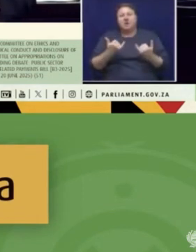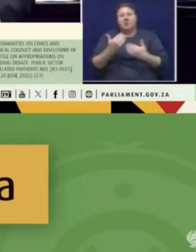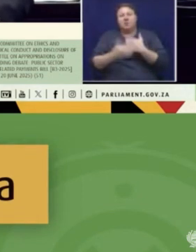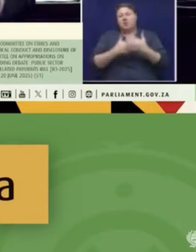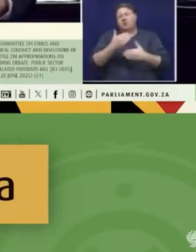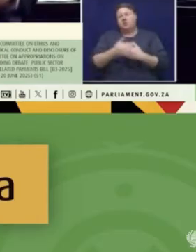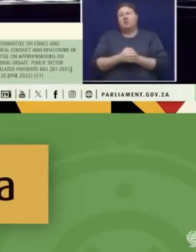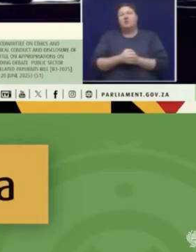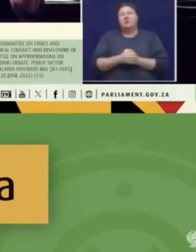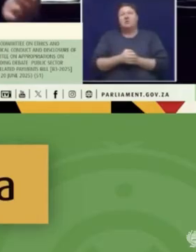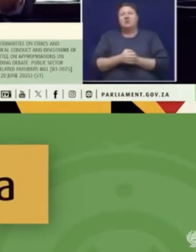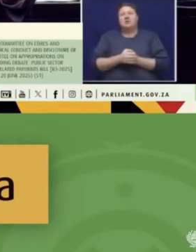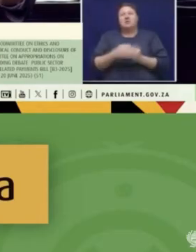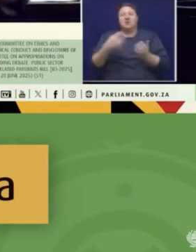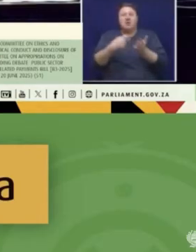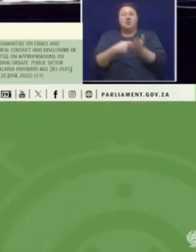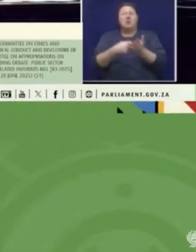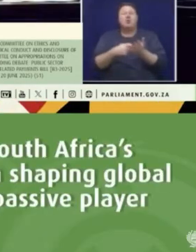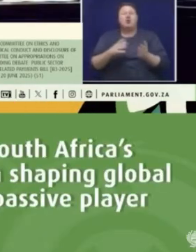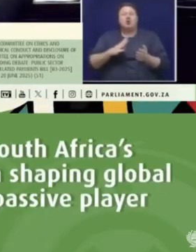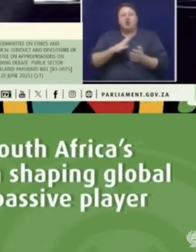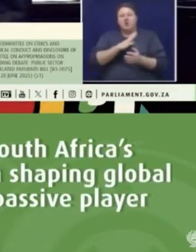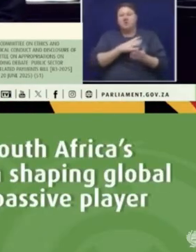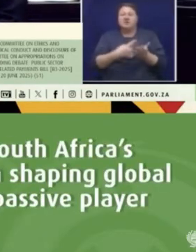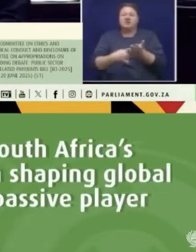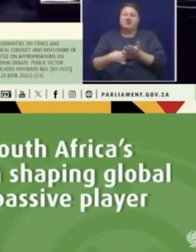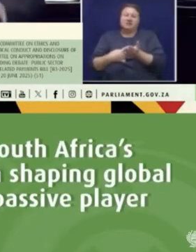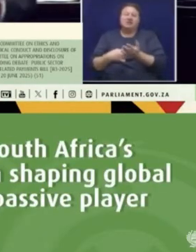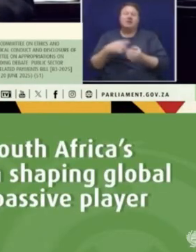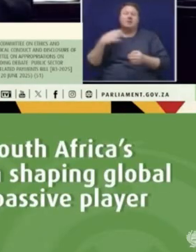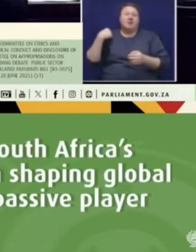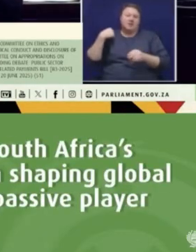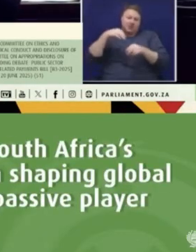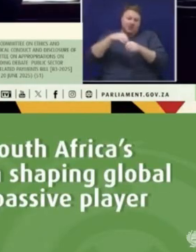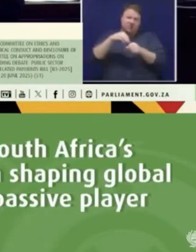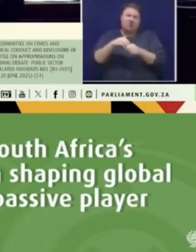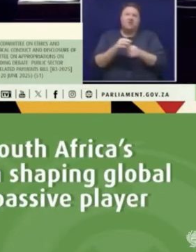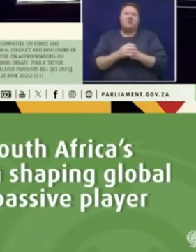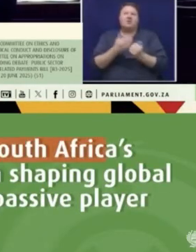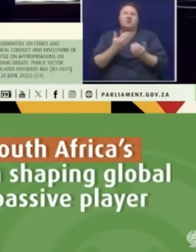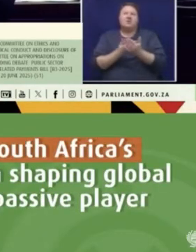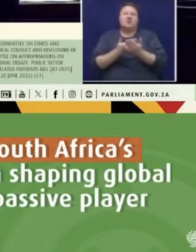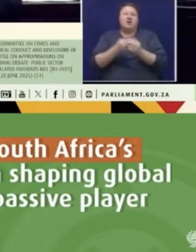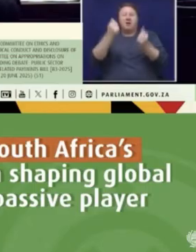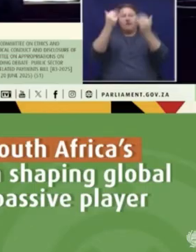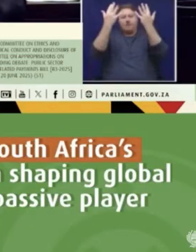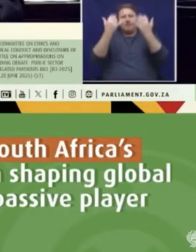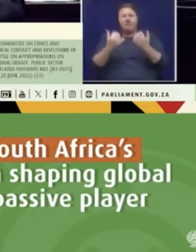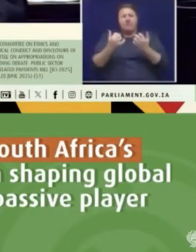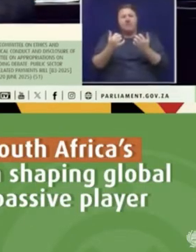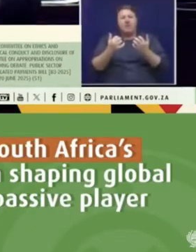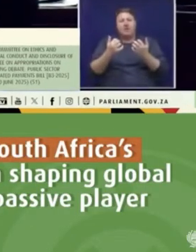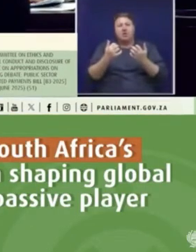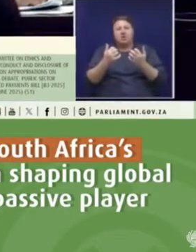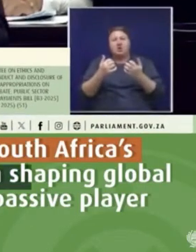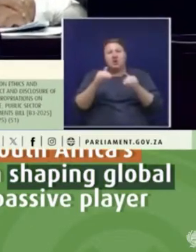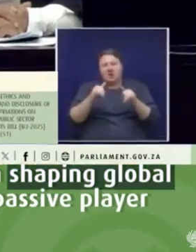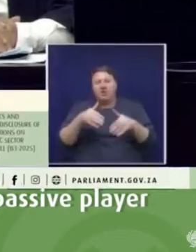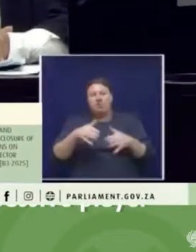then appear before the Appropriations Committee, the Minister will have an input, and hopefully you can amend the budget within that framework.